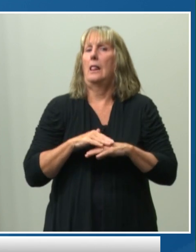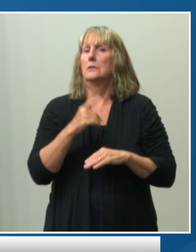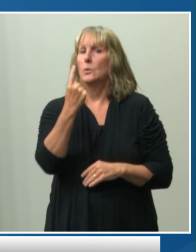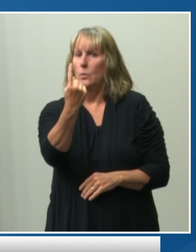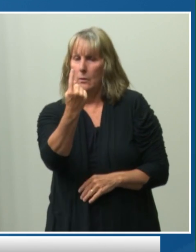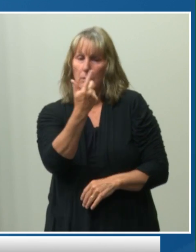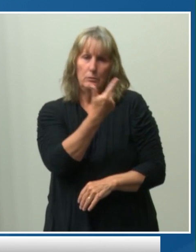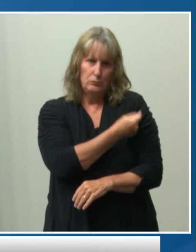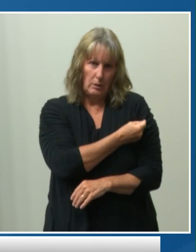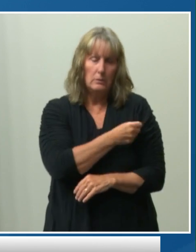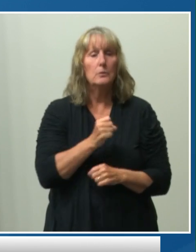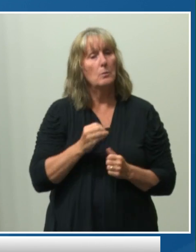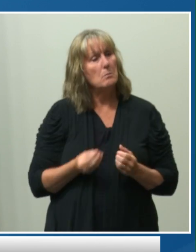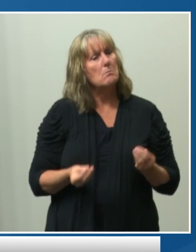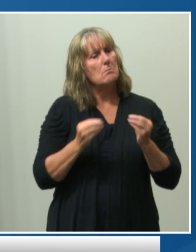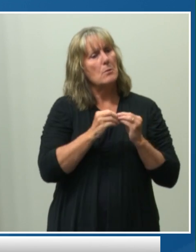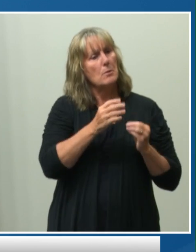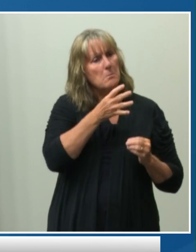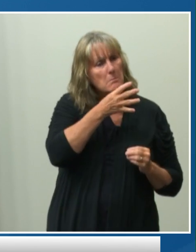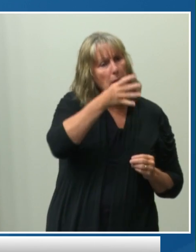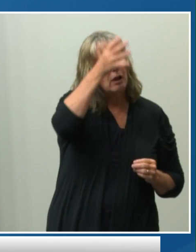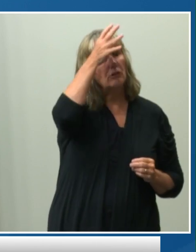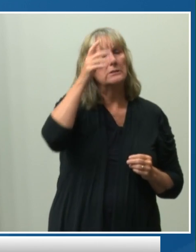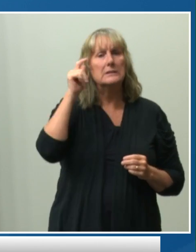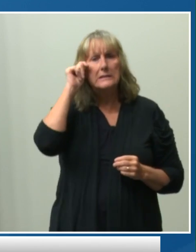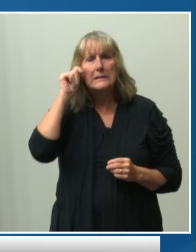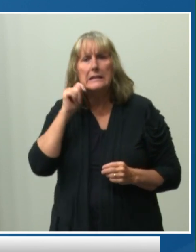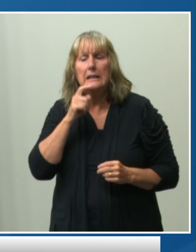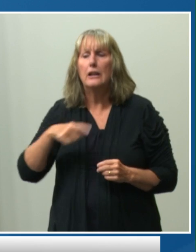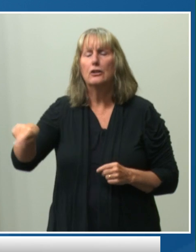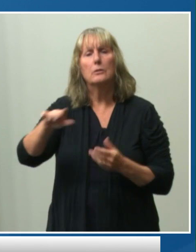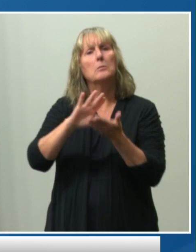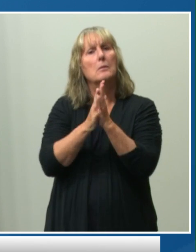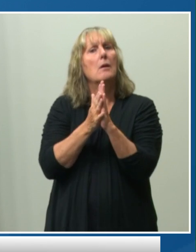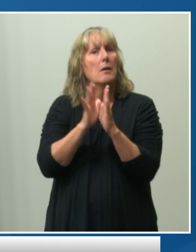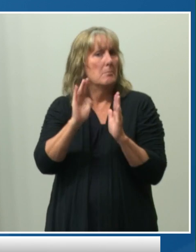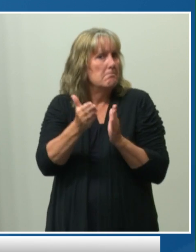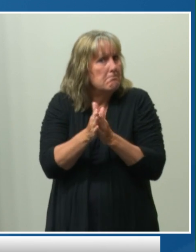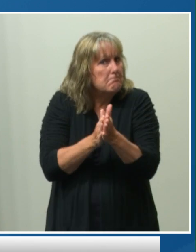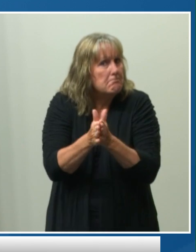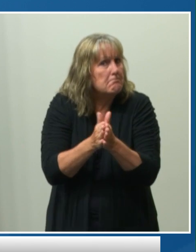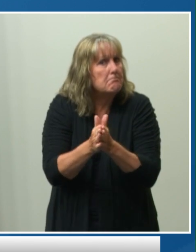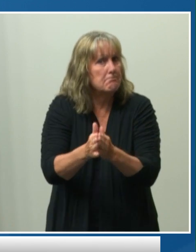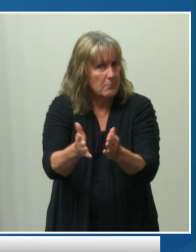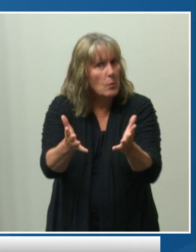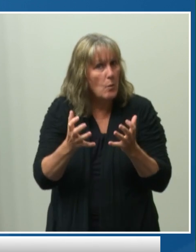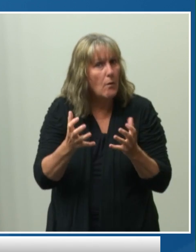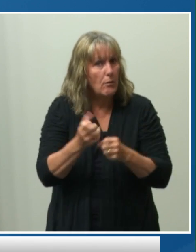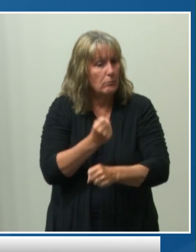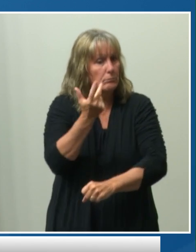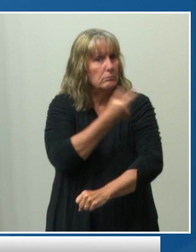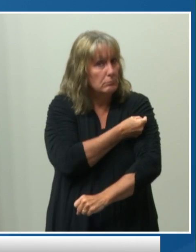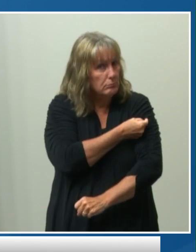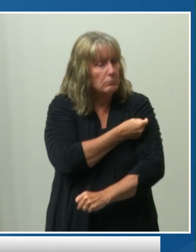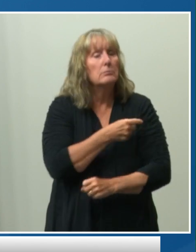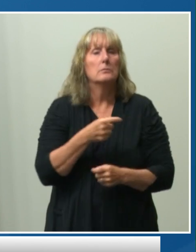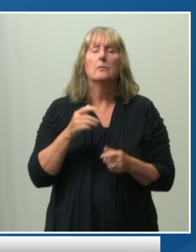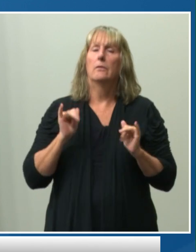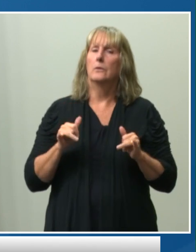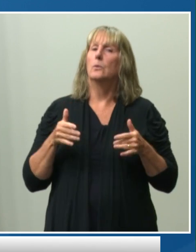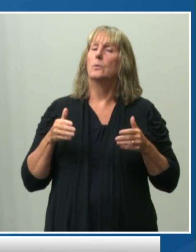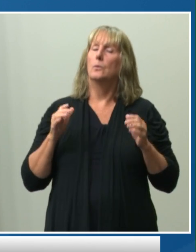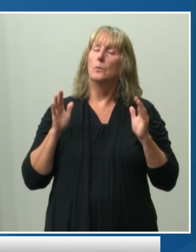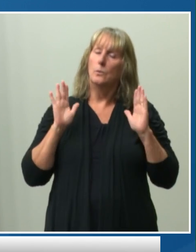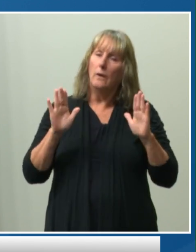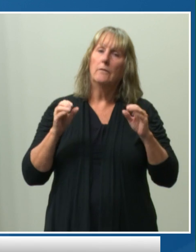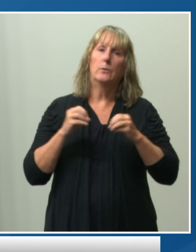and teenagers themselves are becoming more interested, and it's great that we have that opportunity to provide